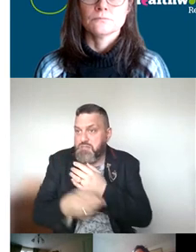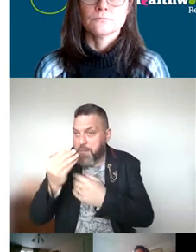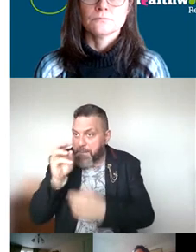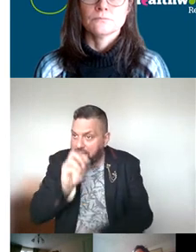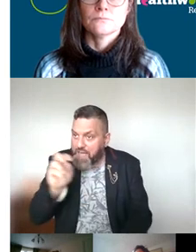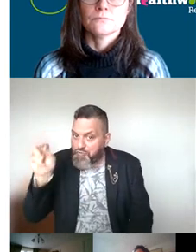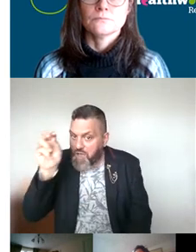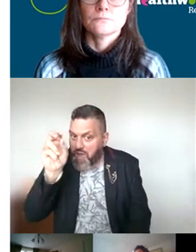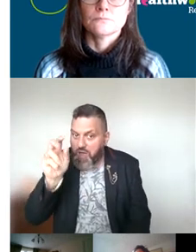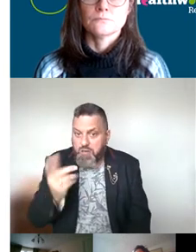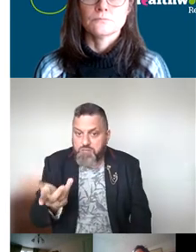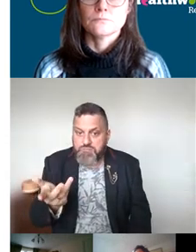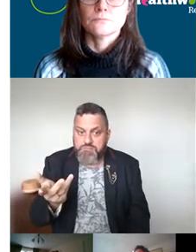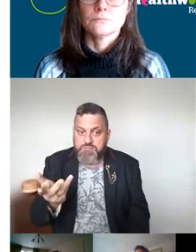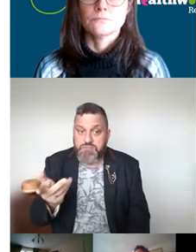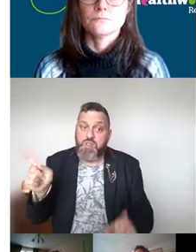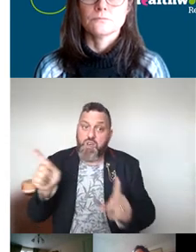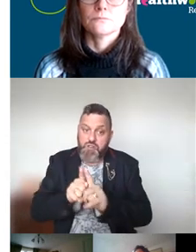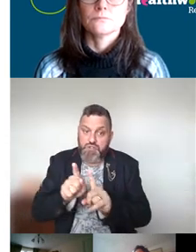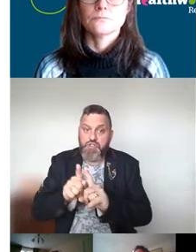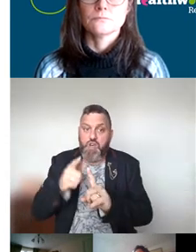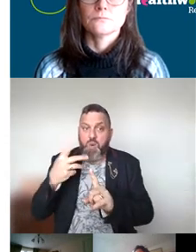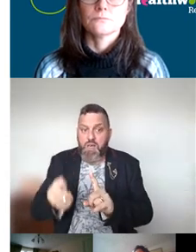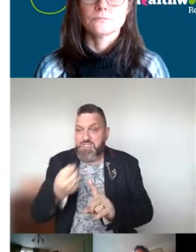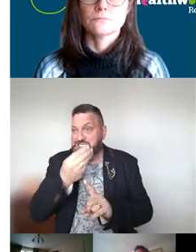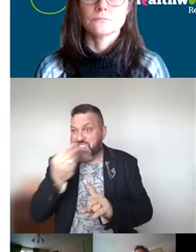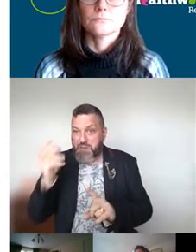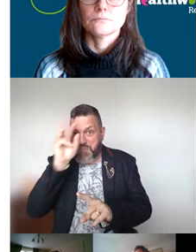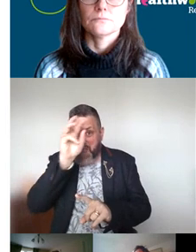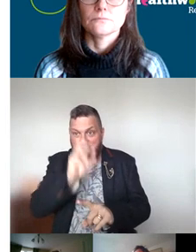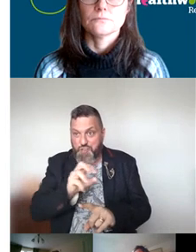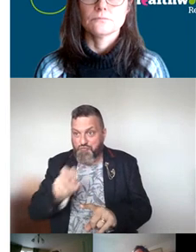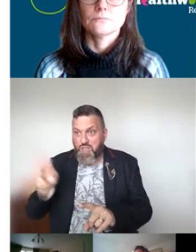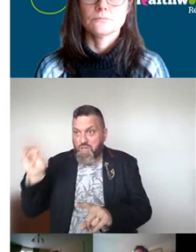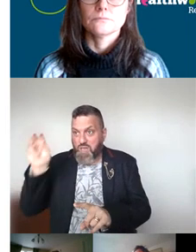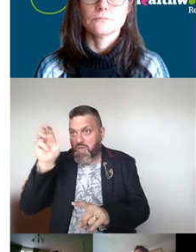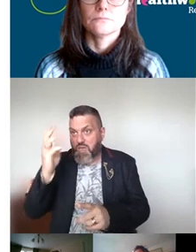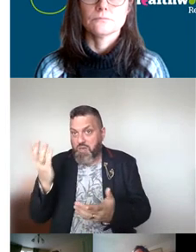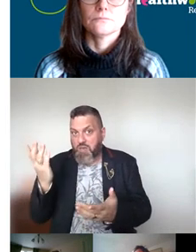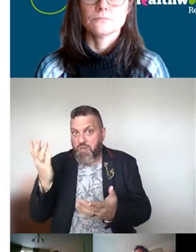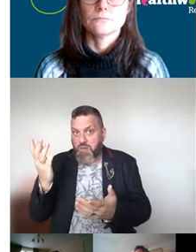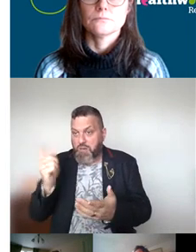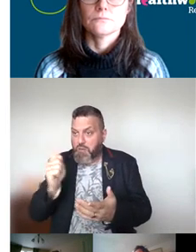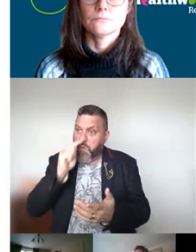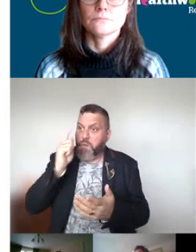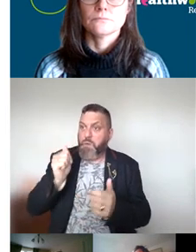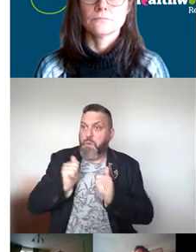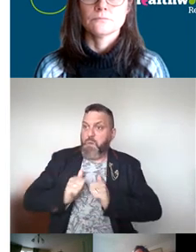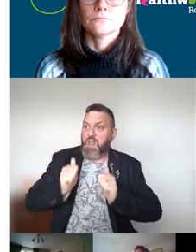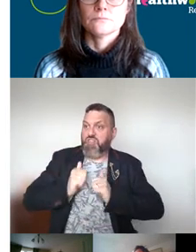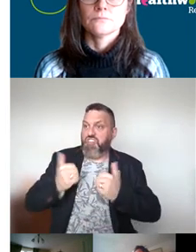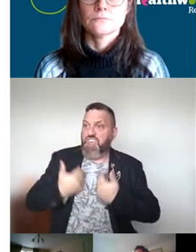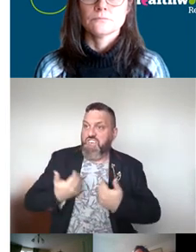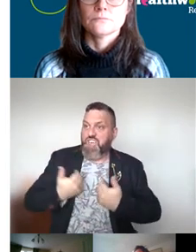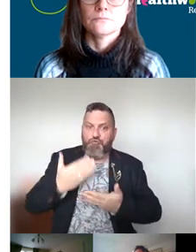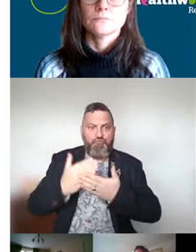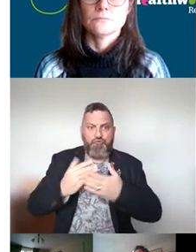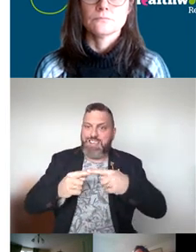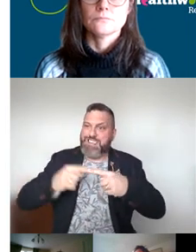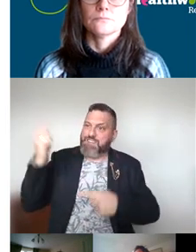Whilst recognizing that actually within our communities, there are some populations that are in much wealthier areas. So there's a real